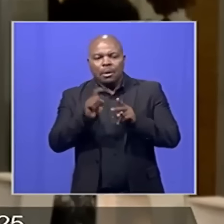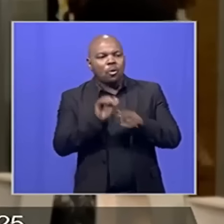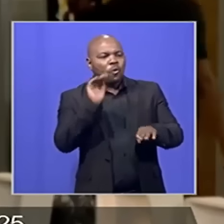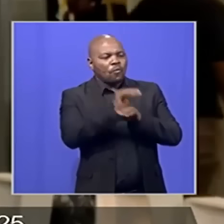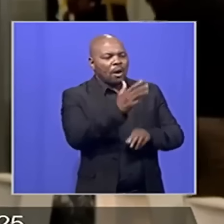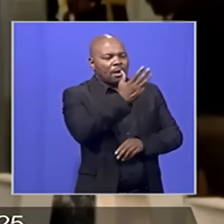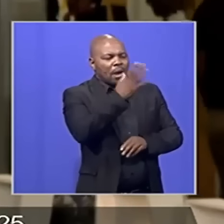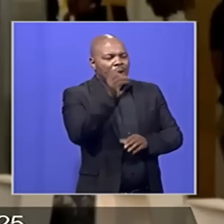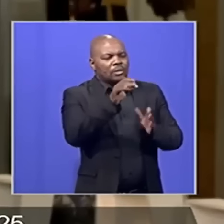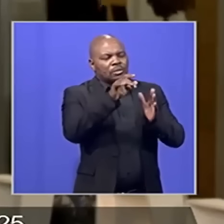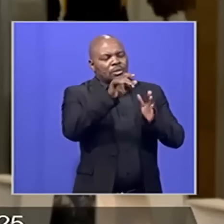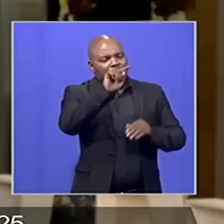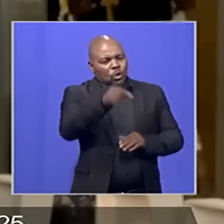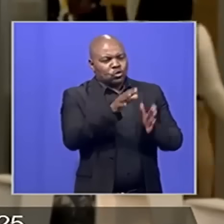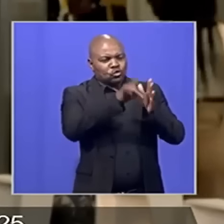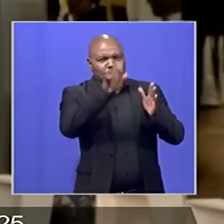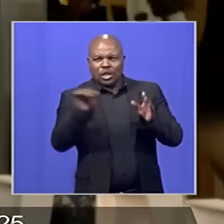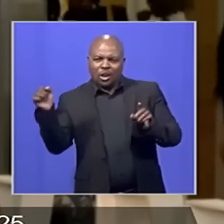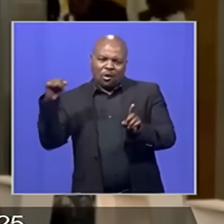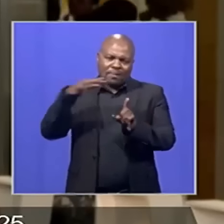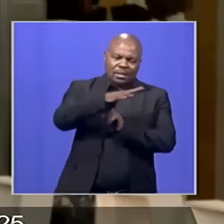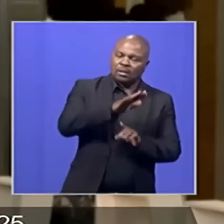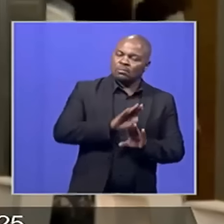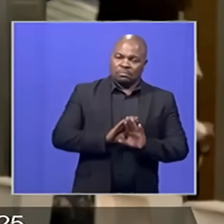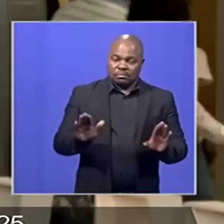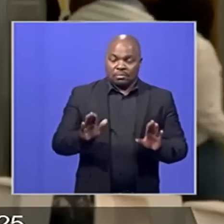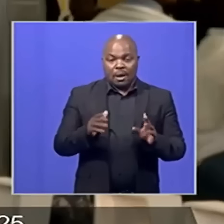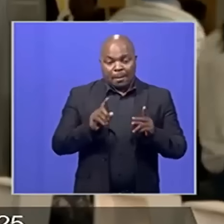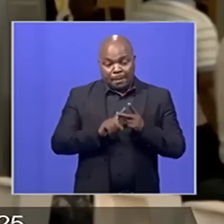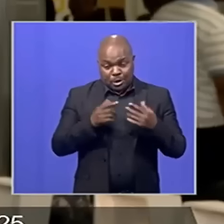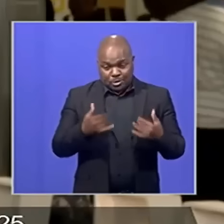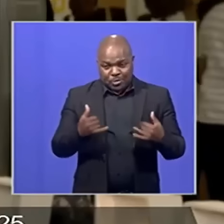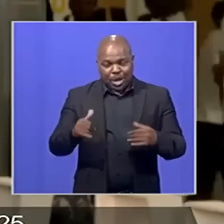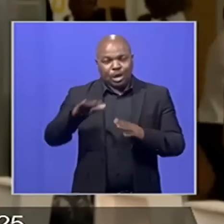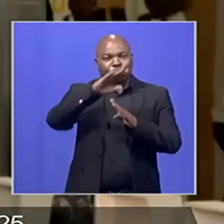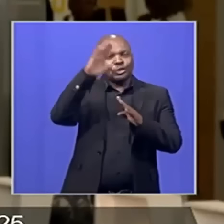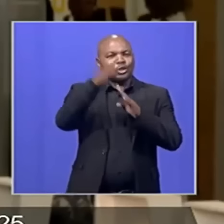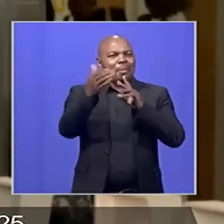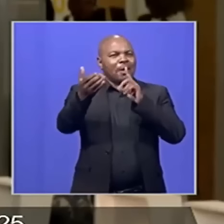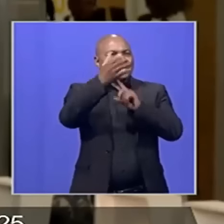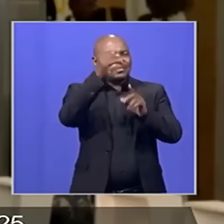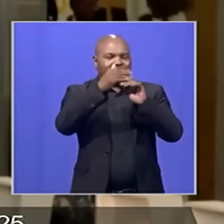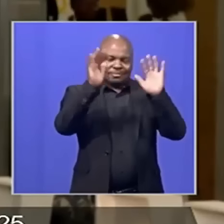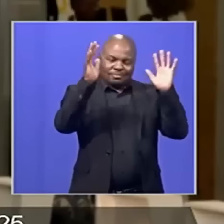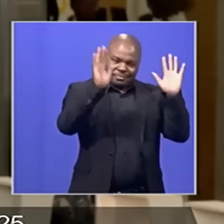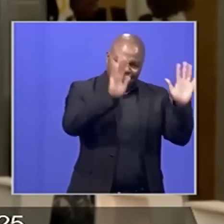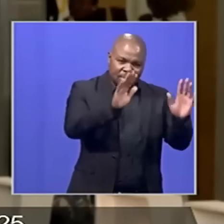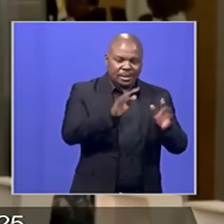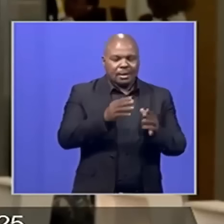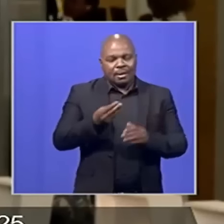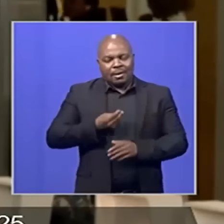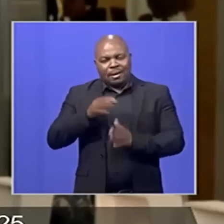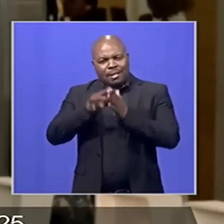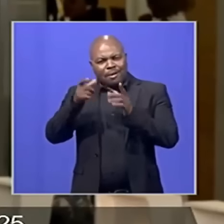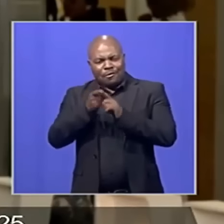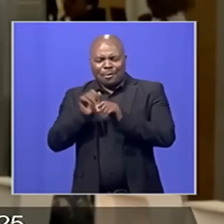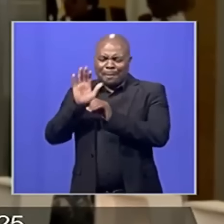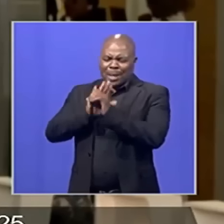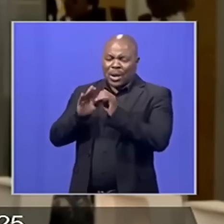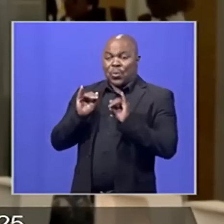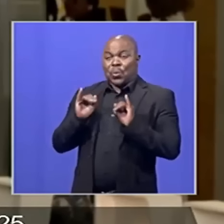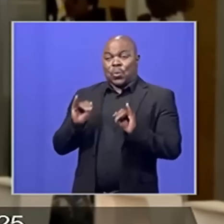900,000 learners. And so really today is about really celebrating these top achievers, young learners who've come from difficult backgrounds but who are